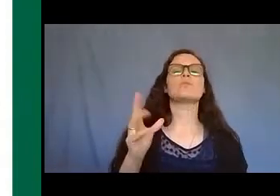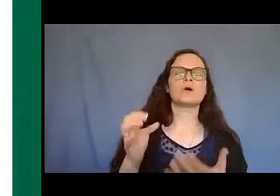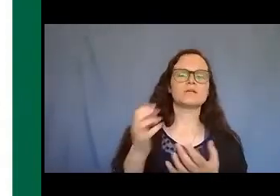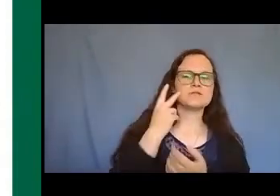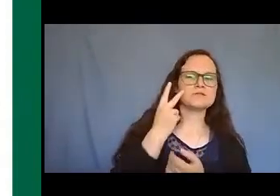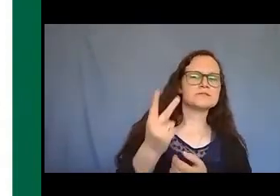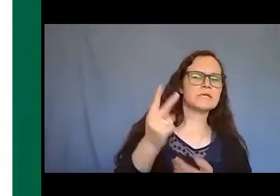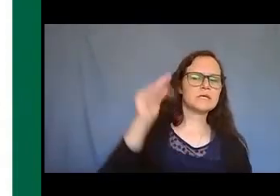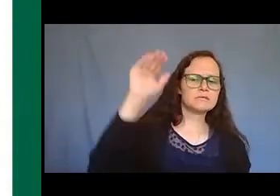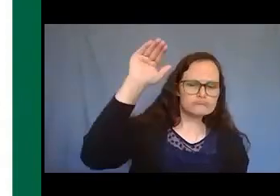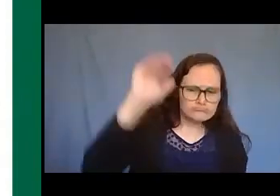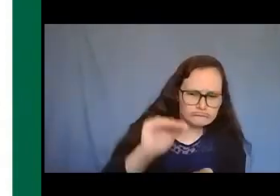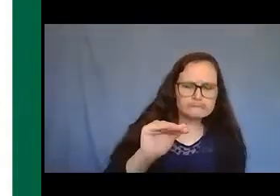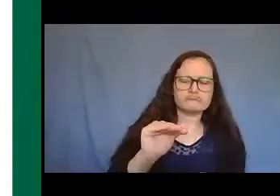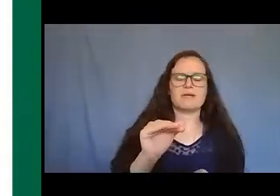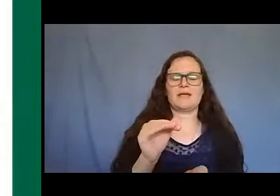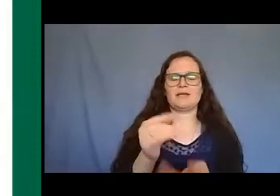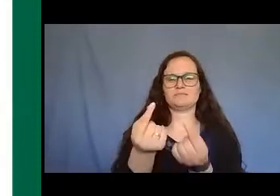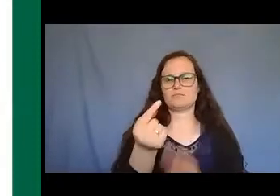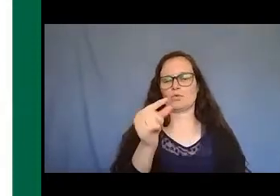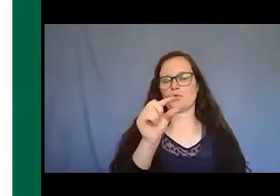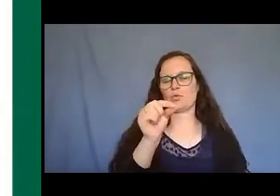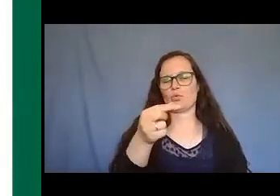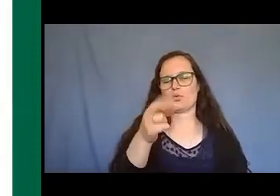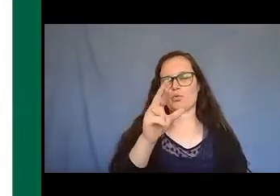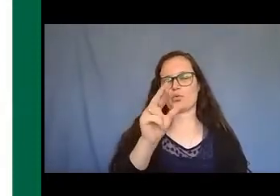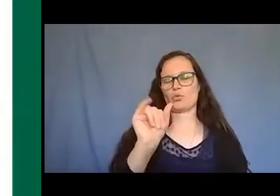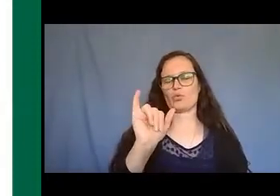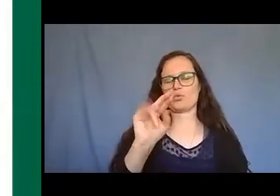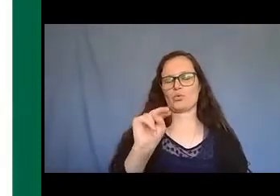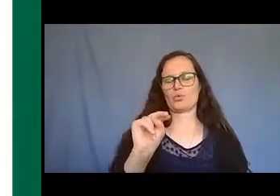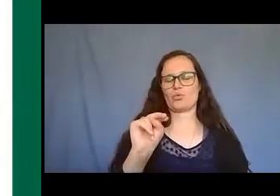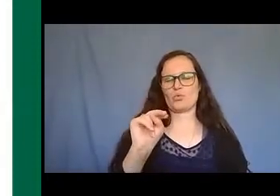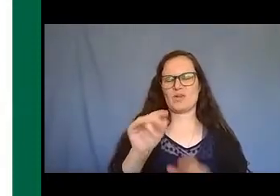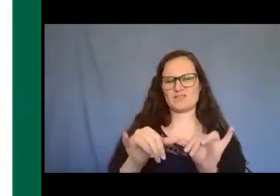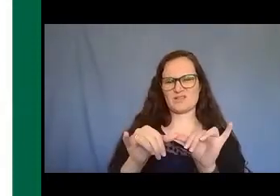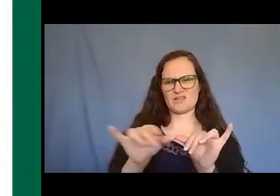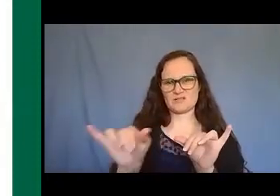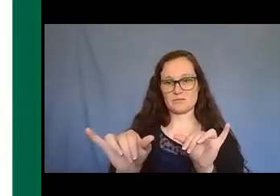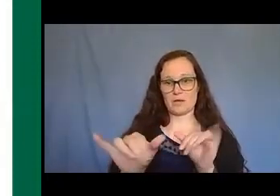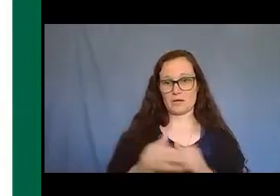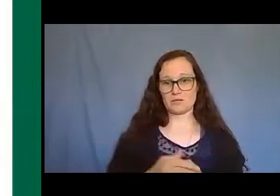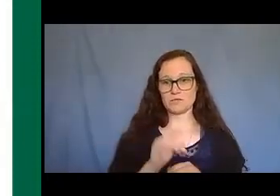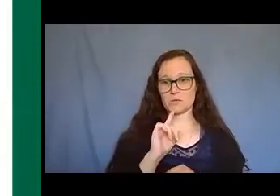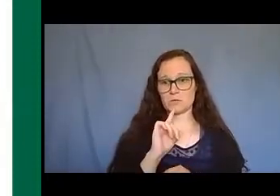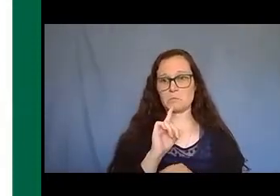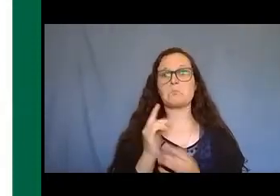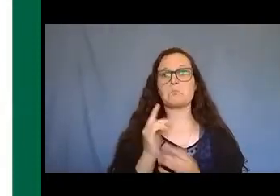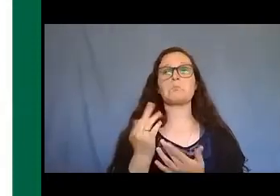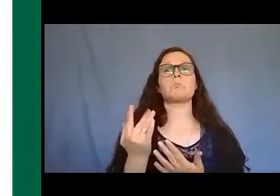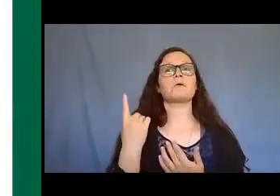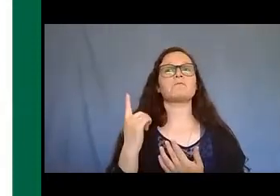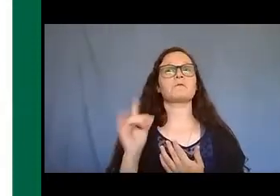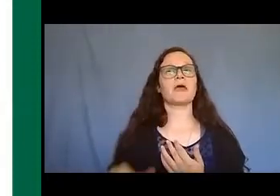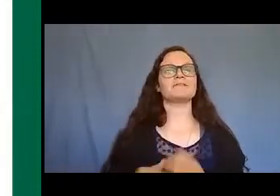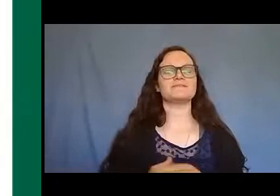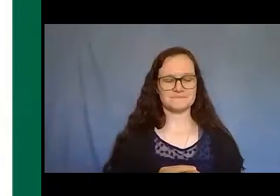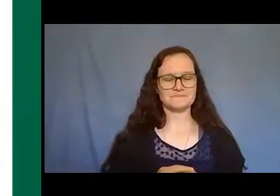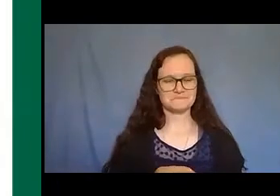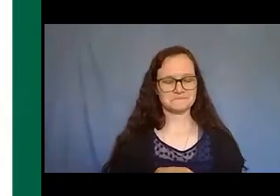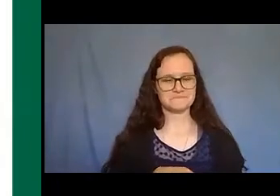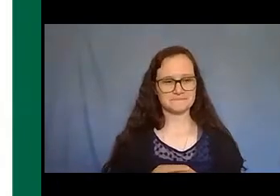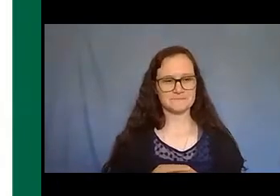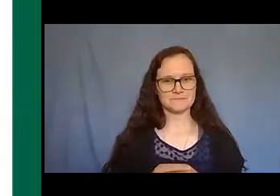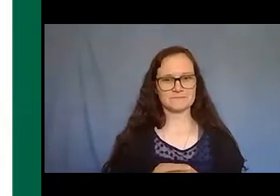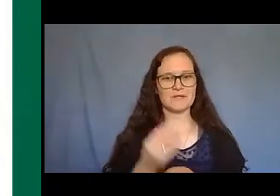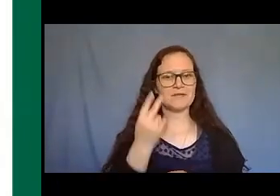compaction and grain size in this core, so stay tuned for that. And then this, of course, you can see kind of the difference,